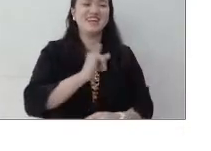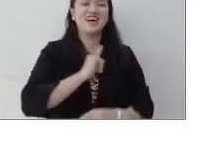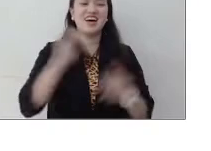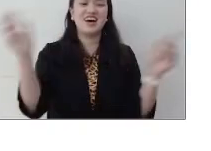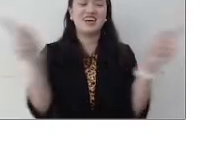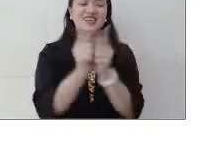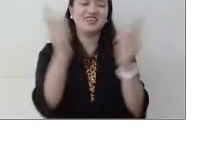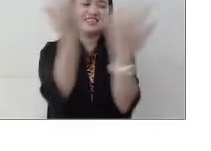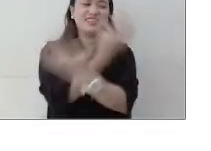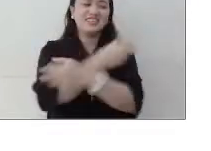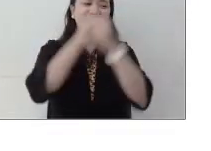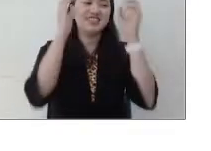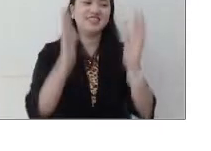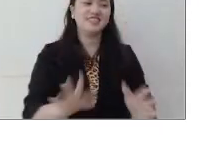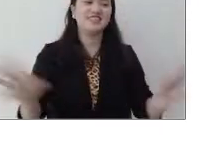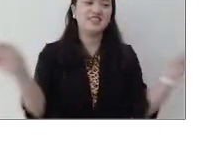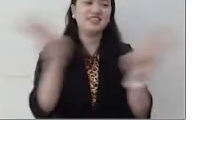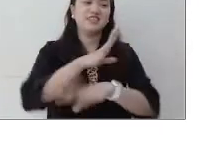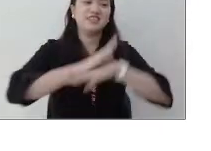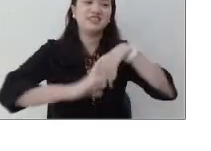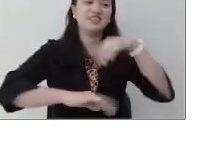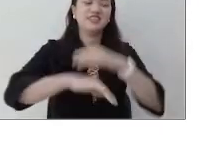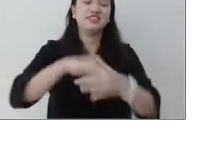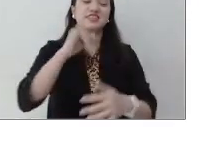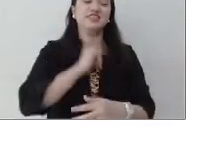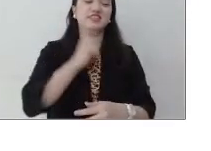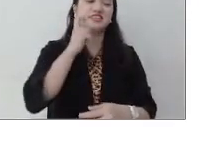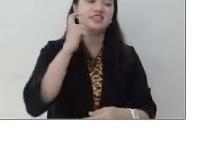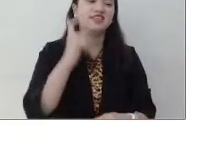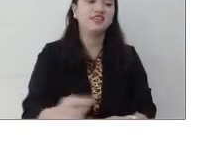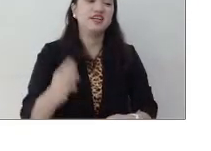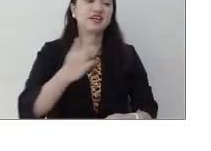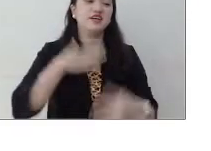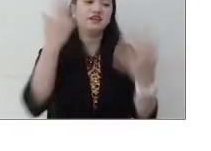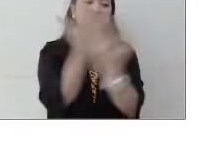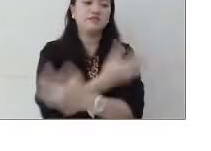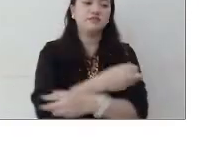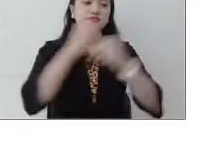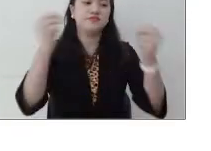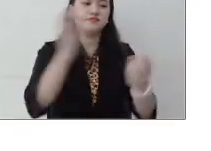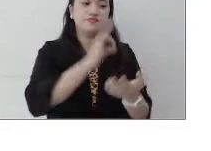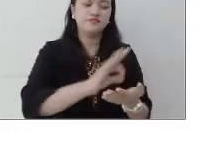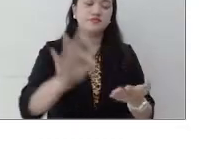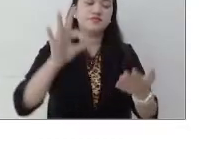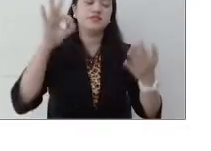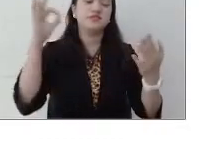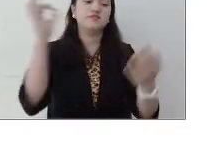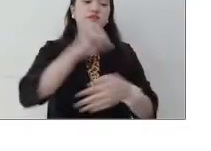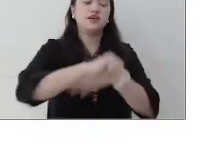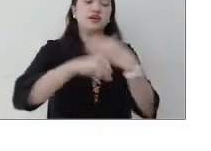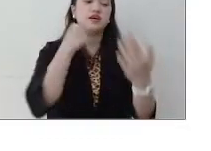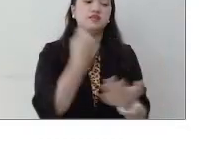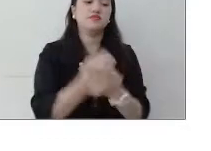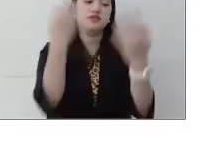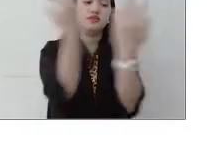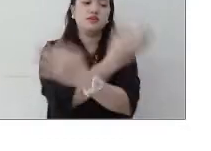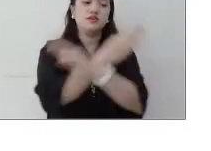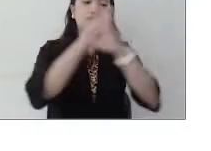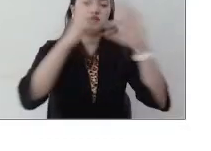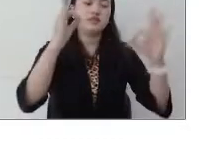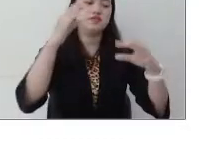hell. I met the Savior, what a story I tell. I'm saved and forgiven, set